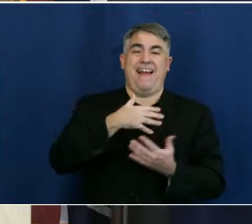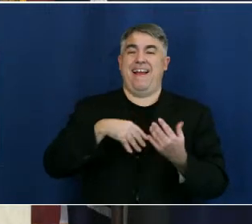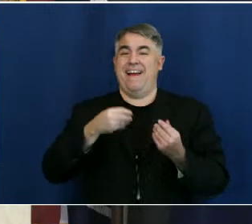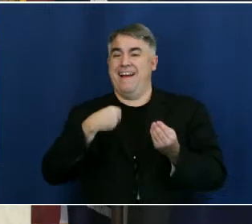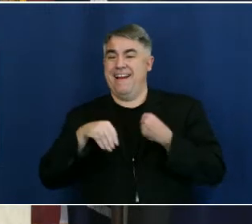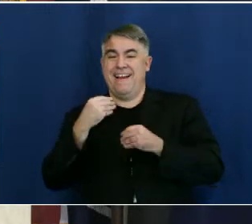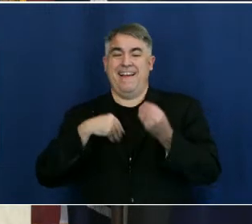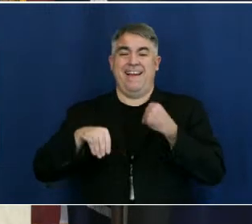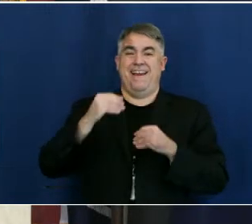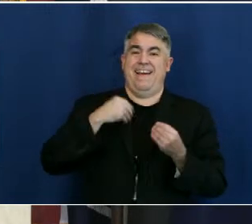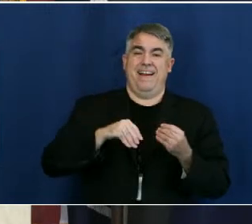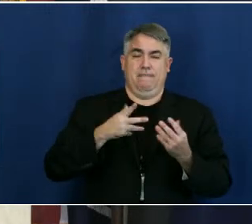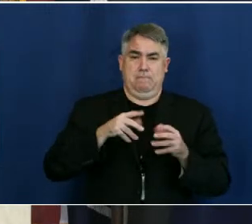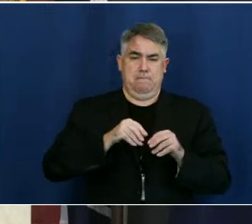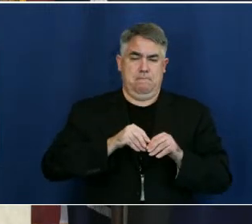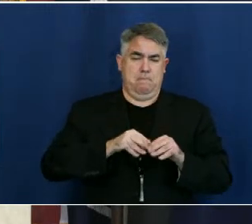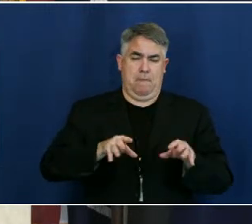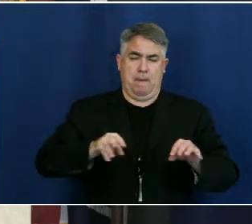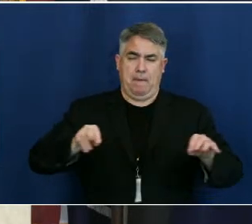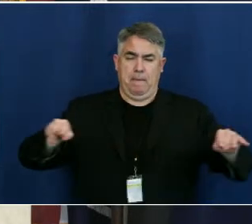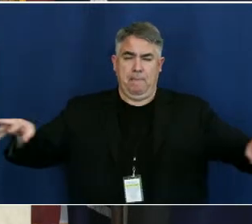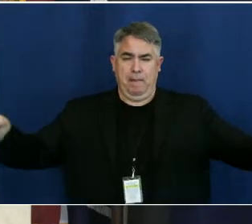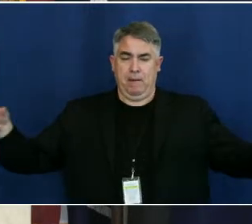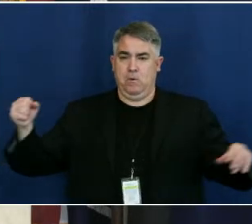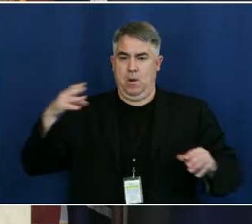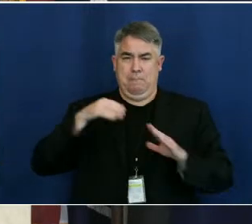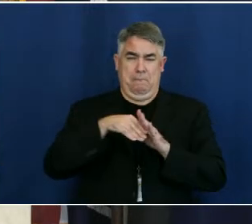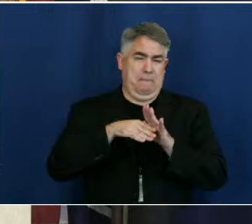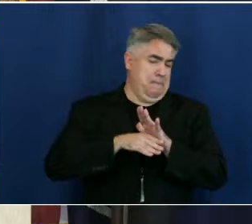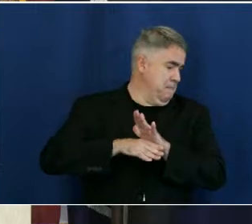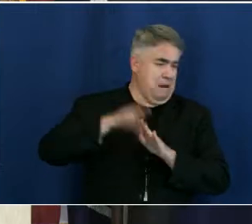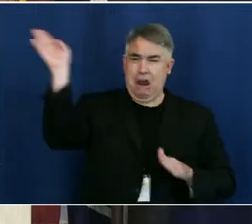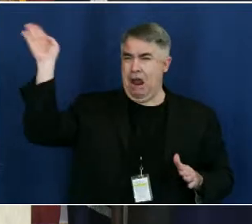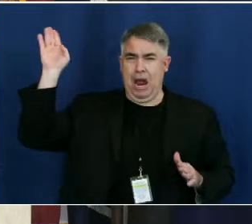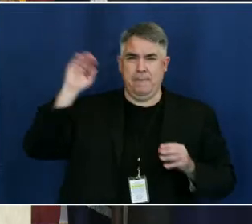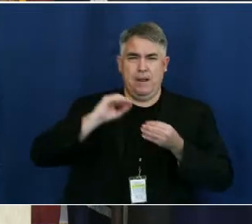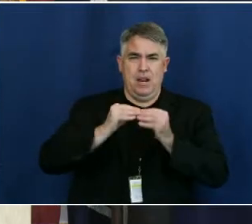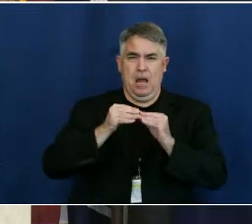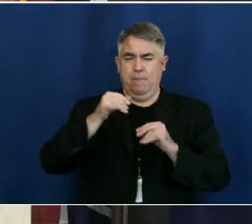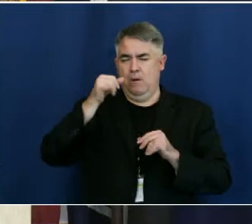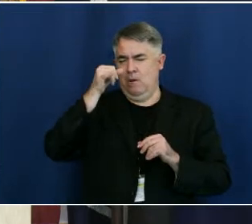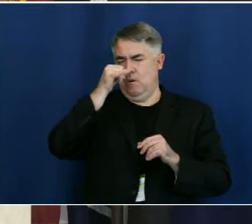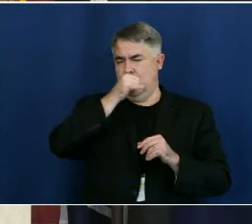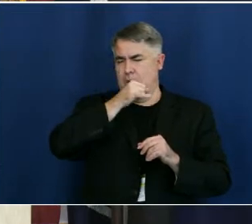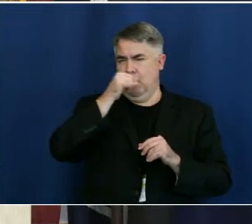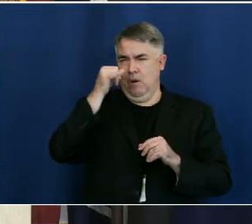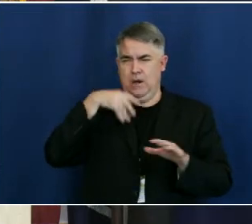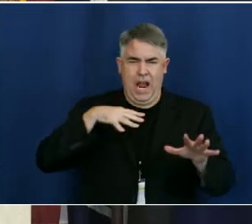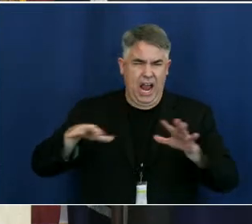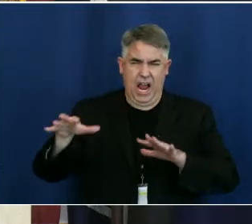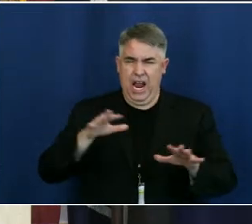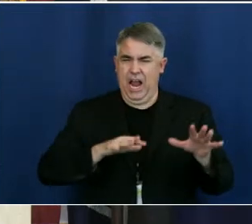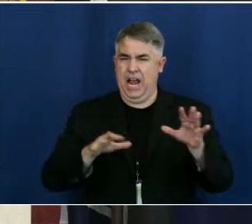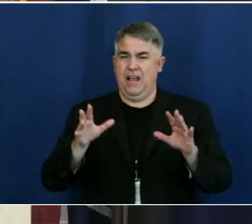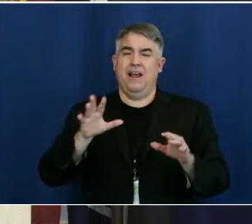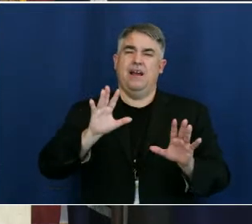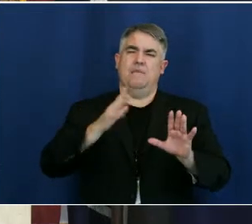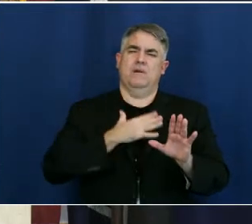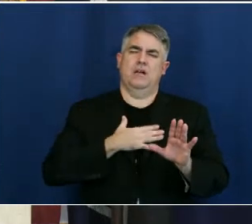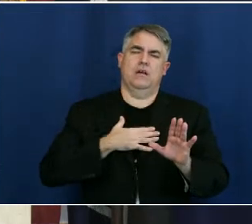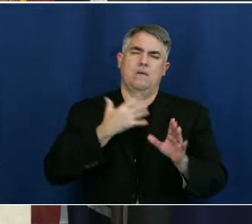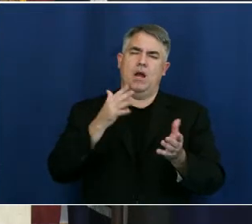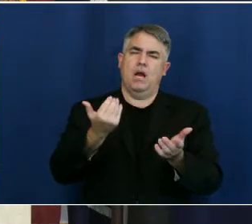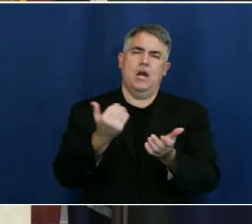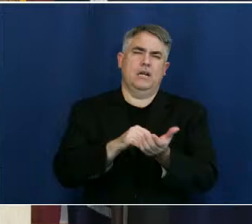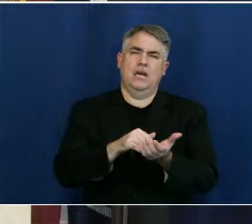put a real hurt on us as a region. It was difficult to recover from. We don't want to repeat that same situation with